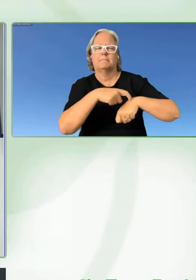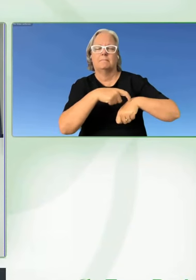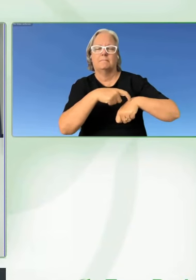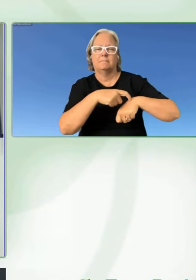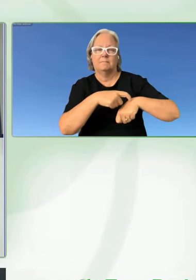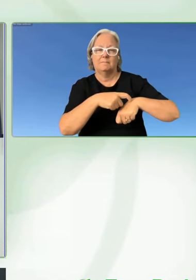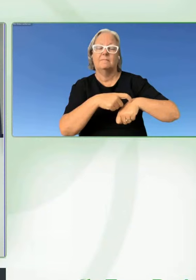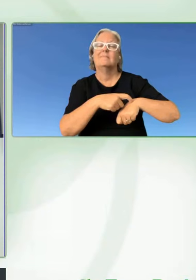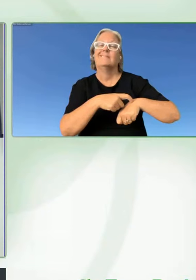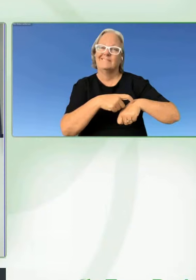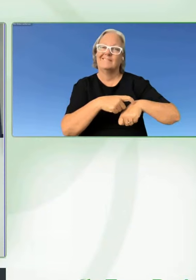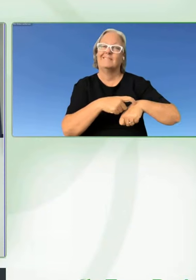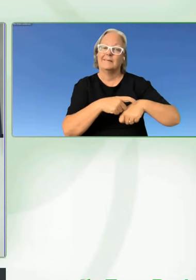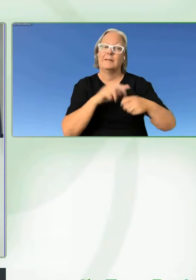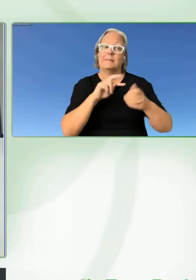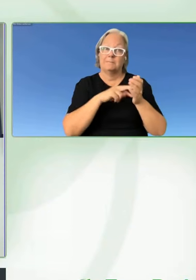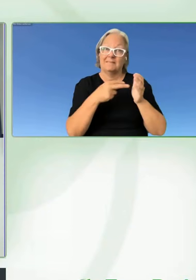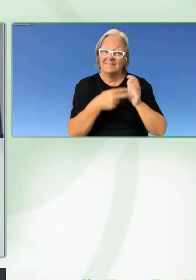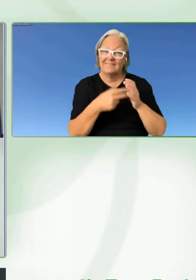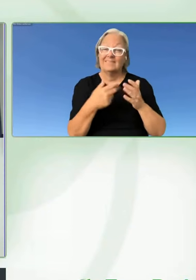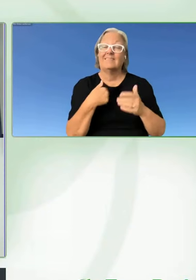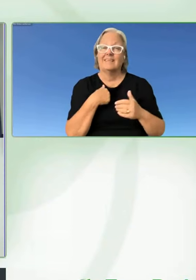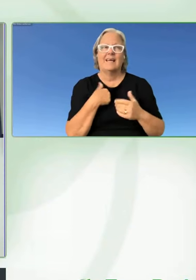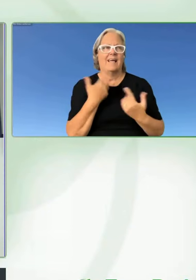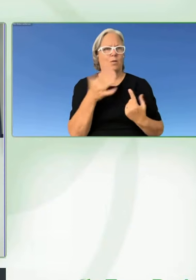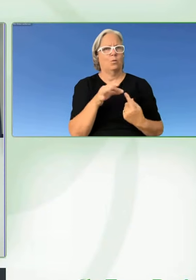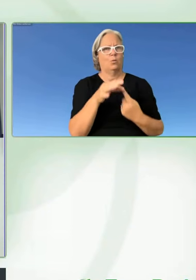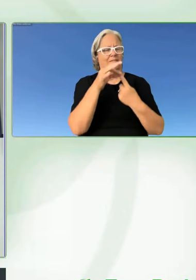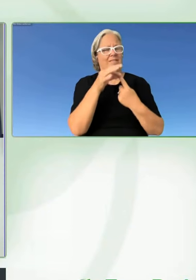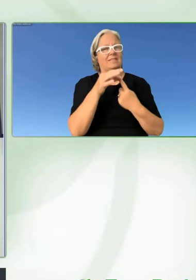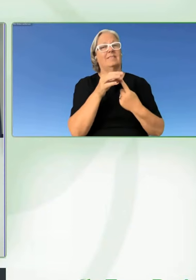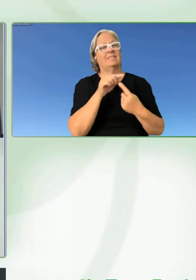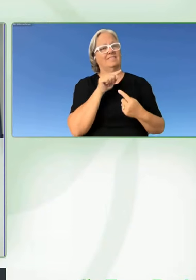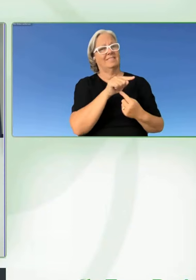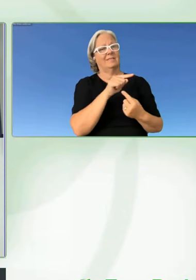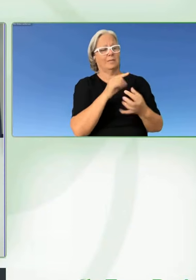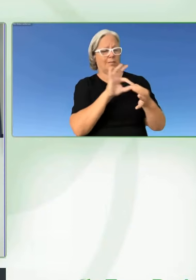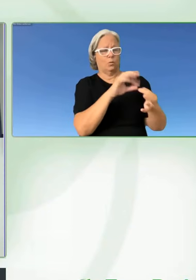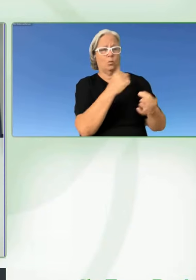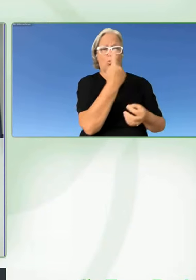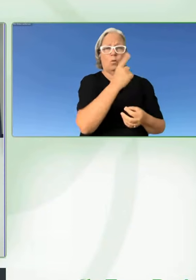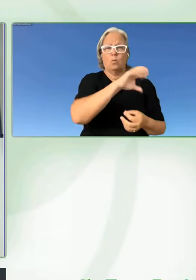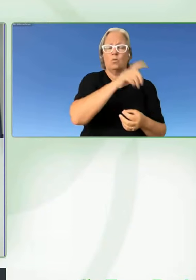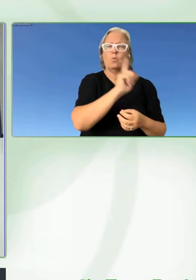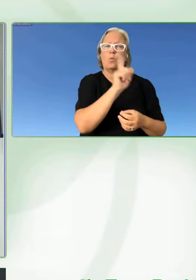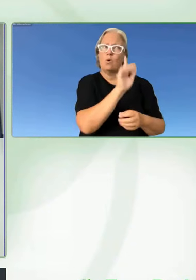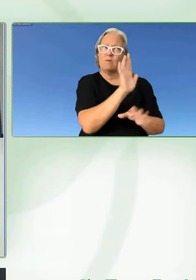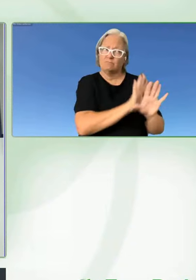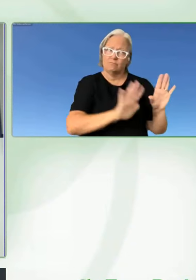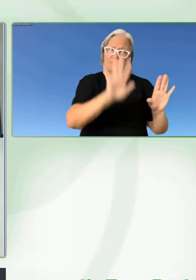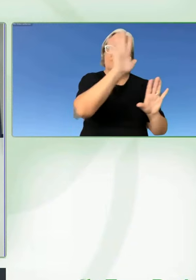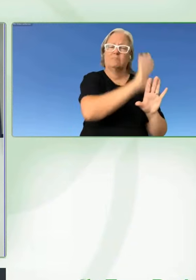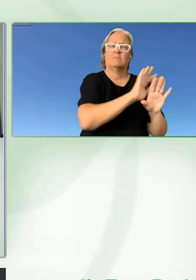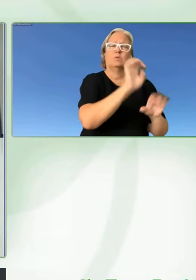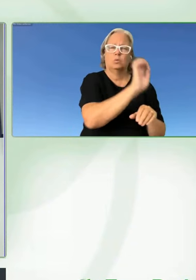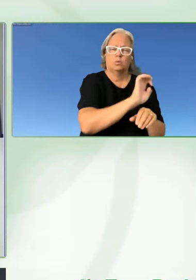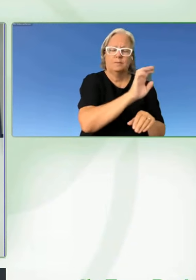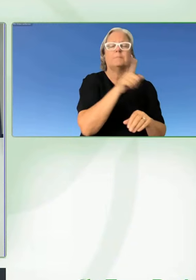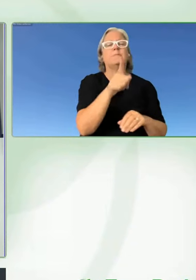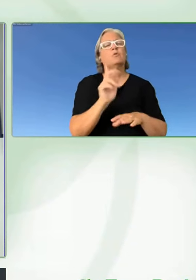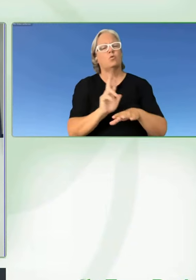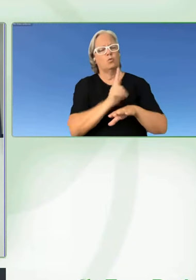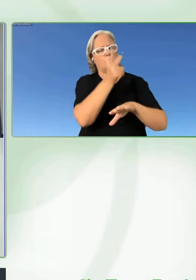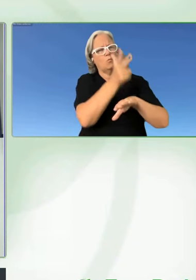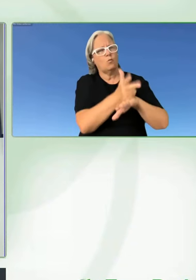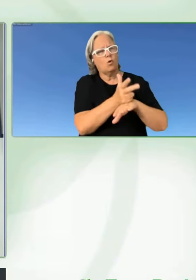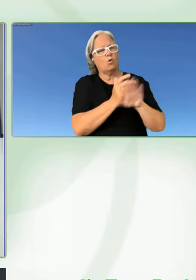unique system all across EU. And with the parking card, it means that the persons